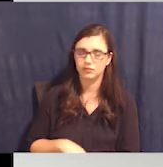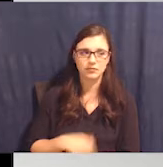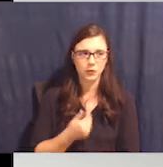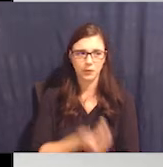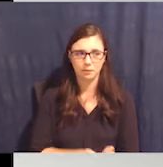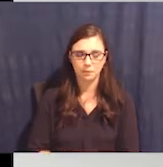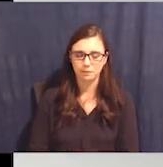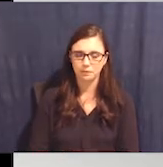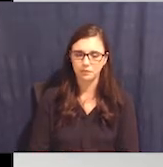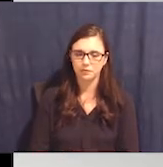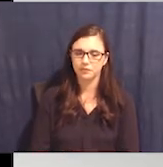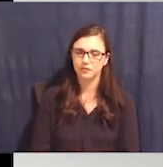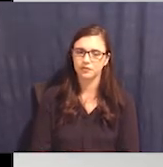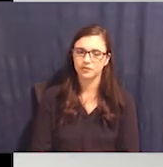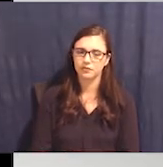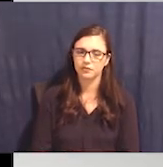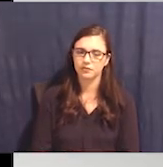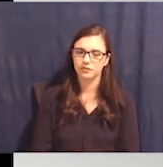Yeah, go ahead.